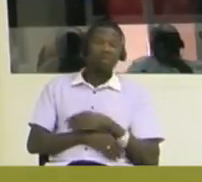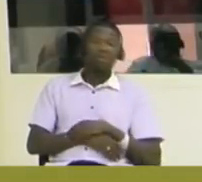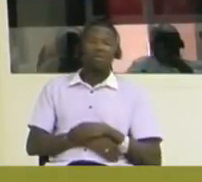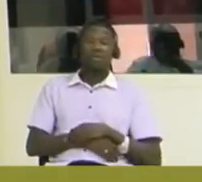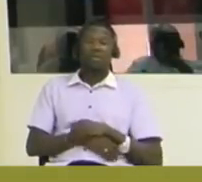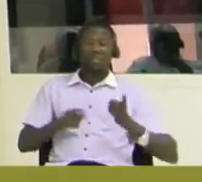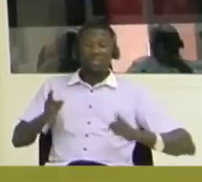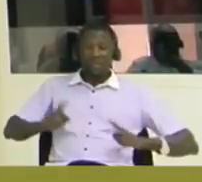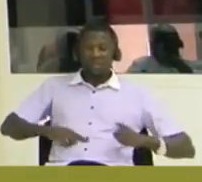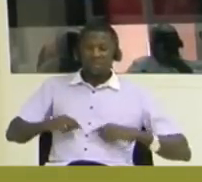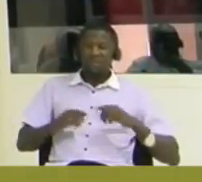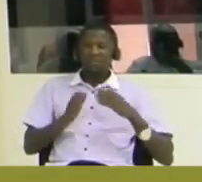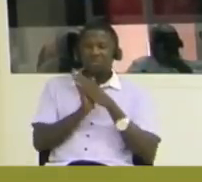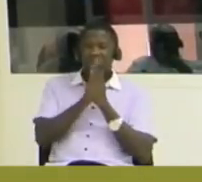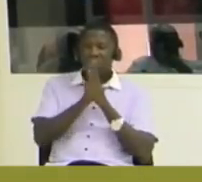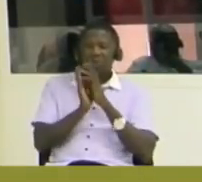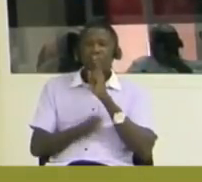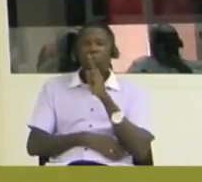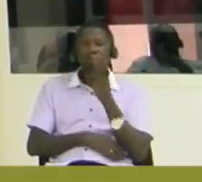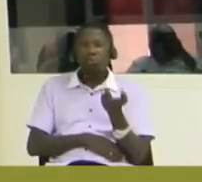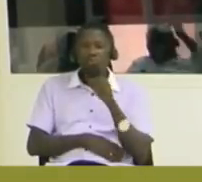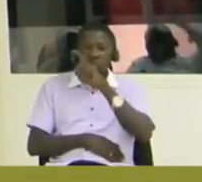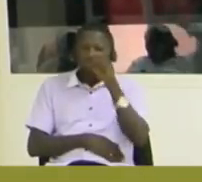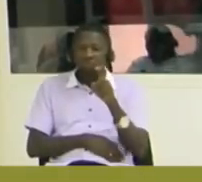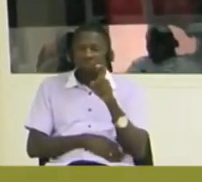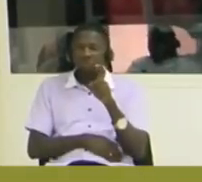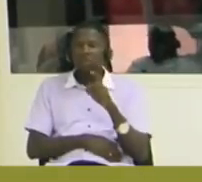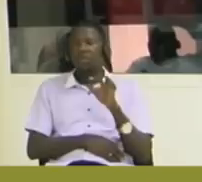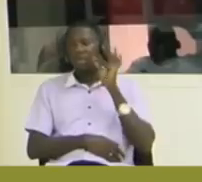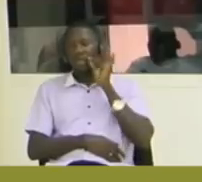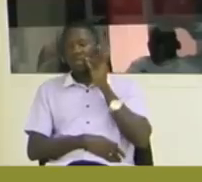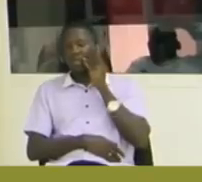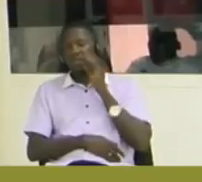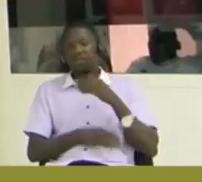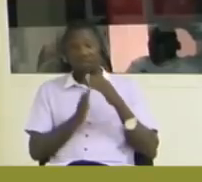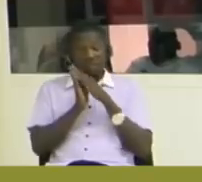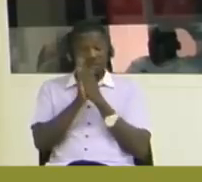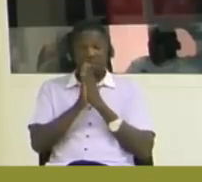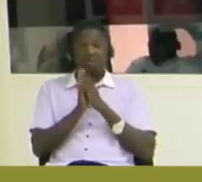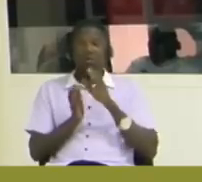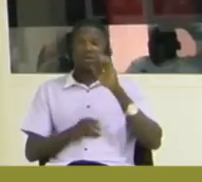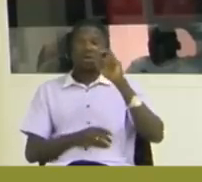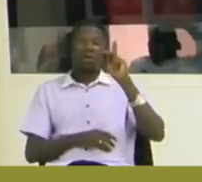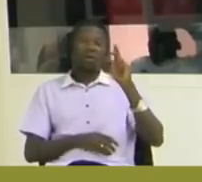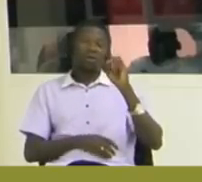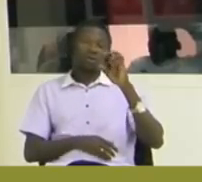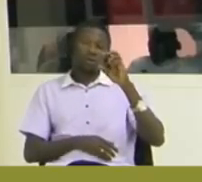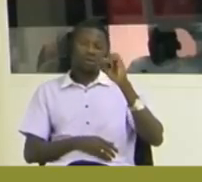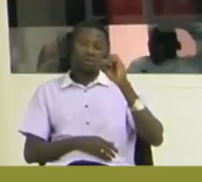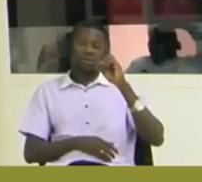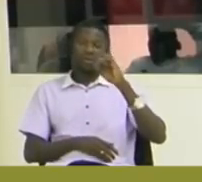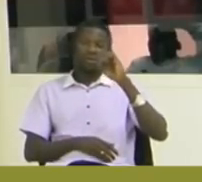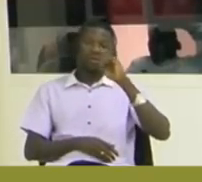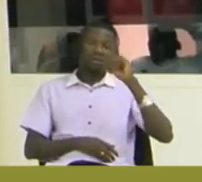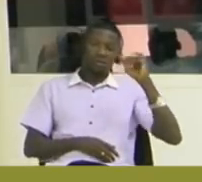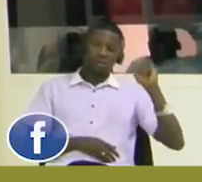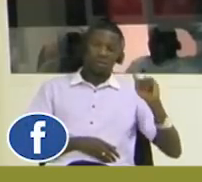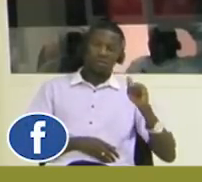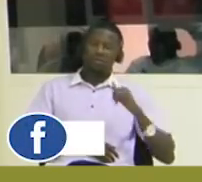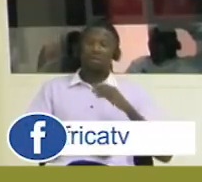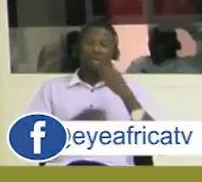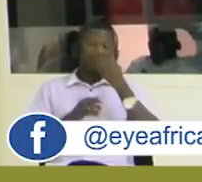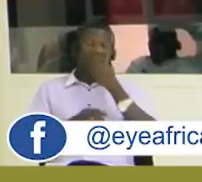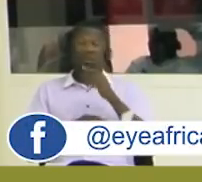Jealousy against who? Question? Answered. Against Usman Koro Ceesay, as I told you. Edward would not want anybody to